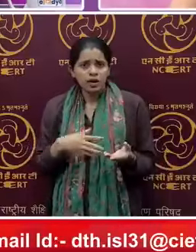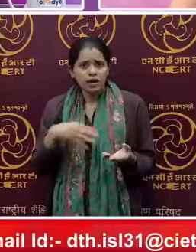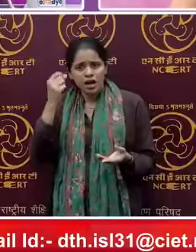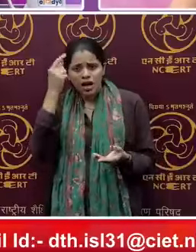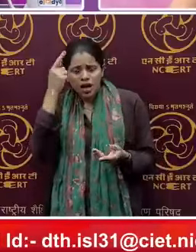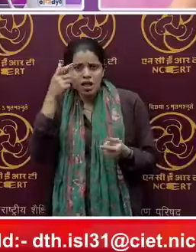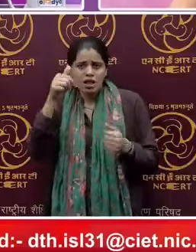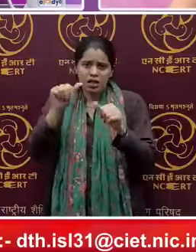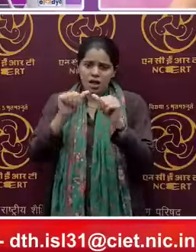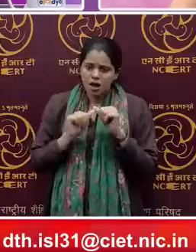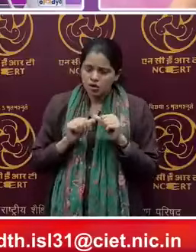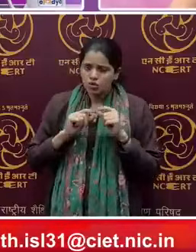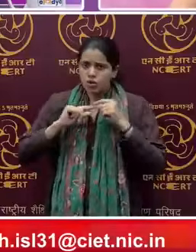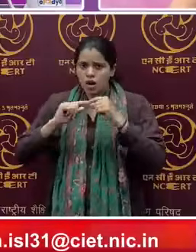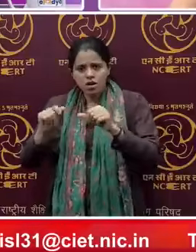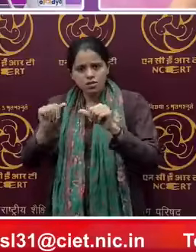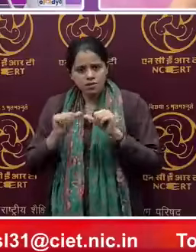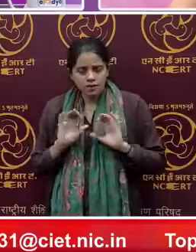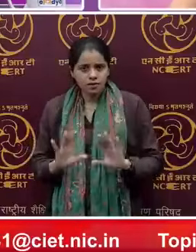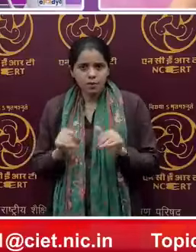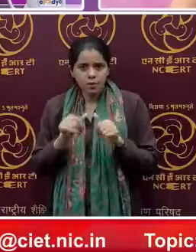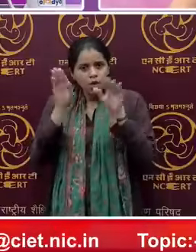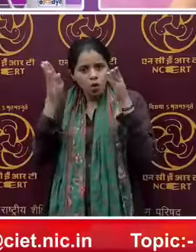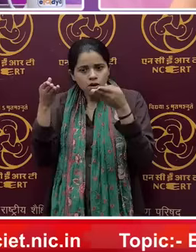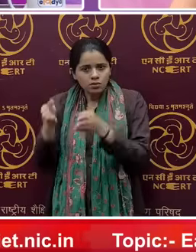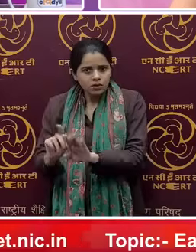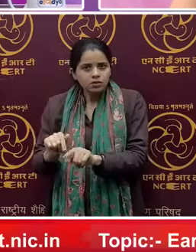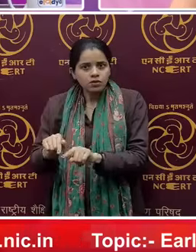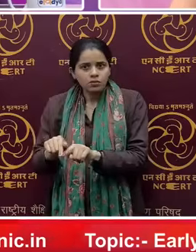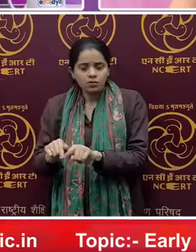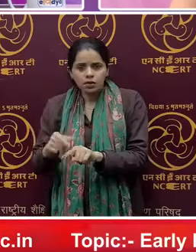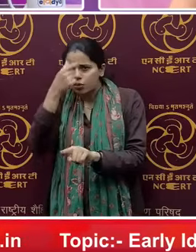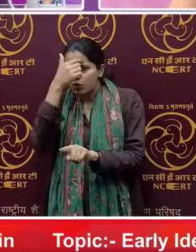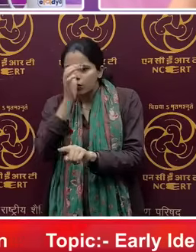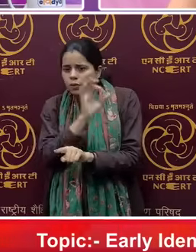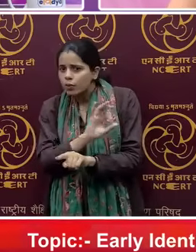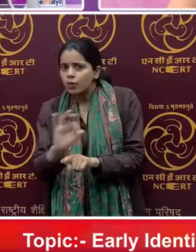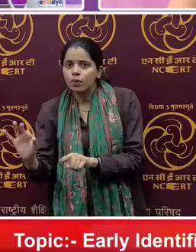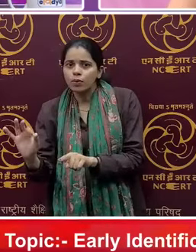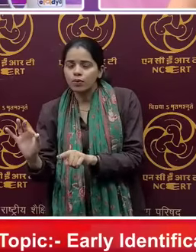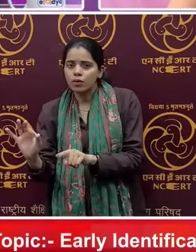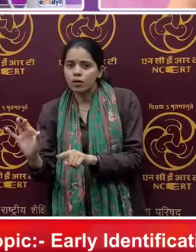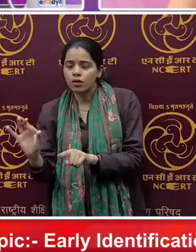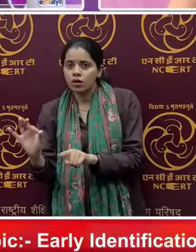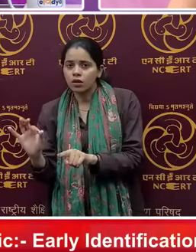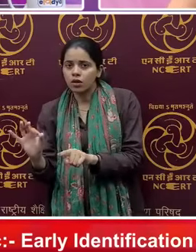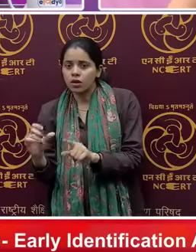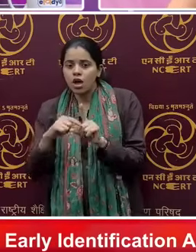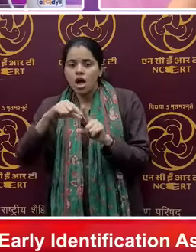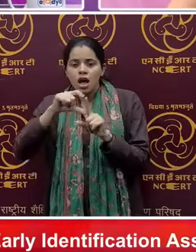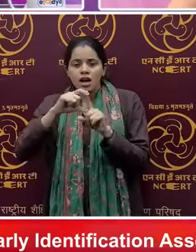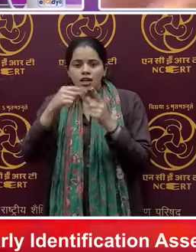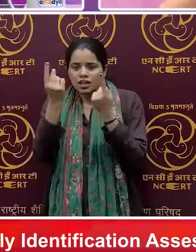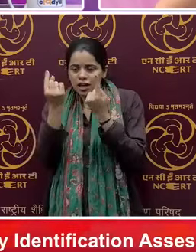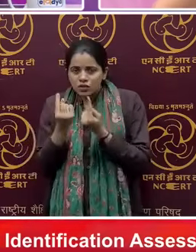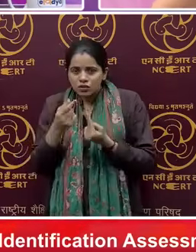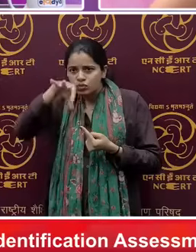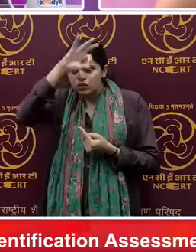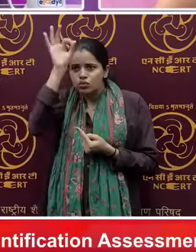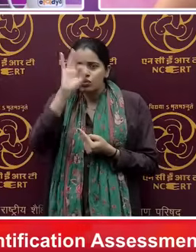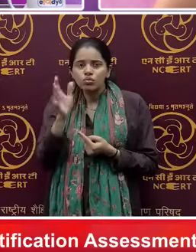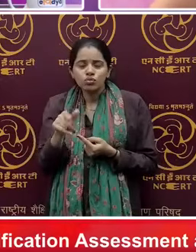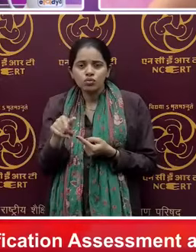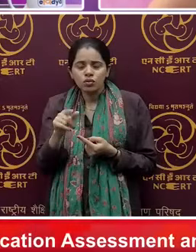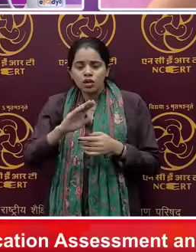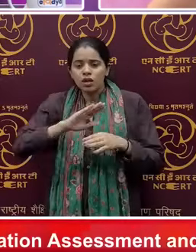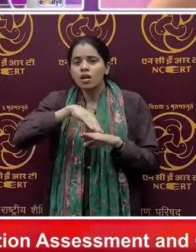he's responding nicely, there is nothing wrong or nothing problematic here. Then Right. the diagnosis or intervention won't happen, and it will